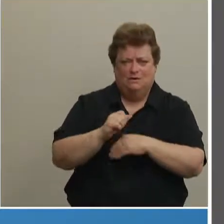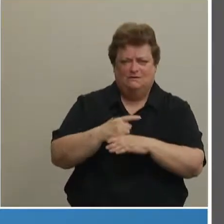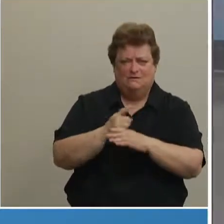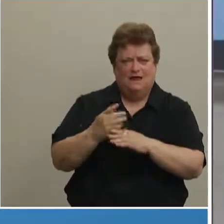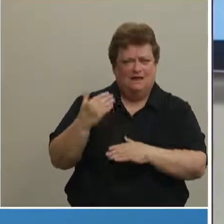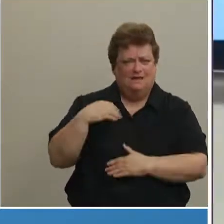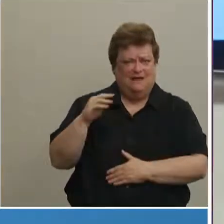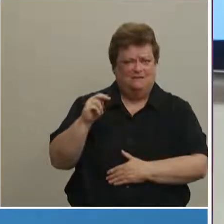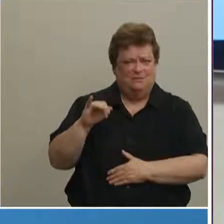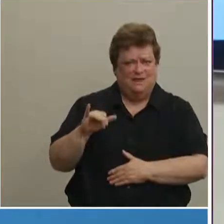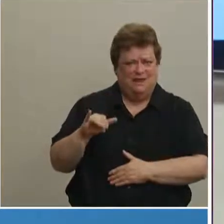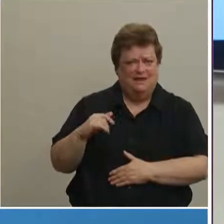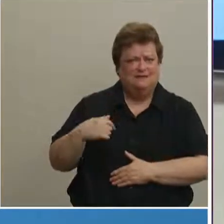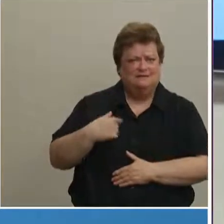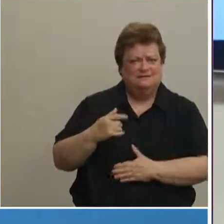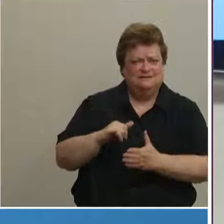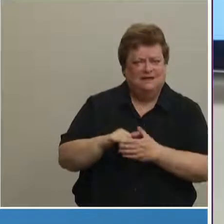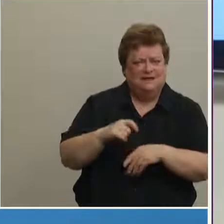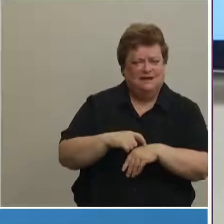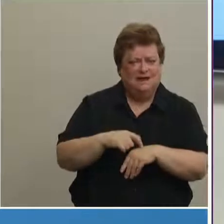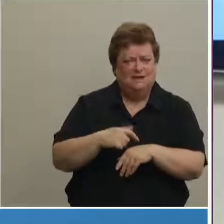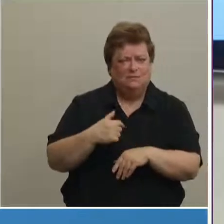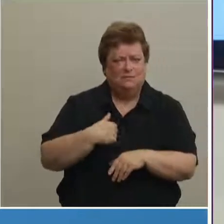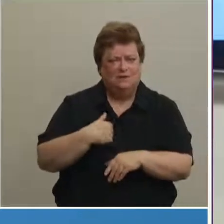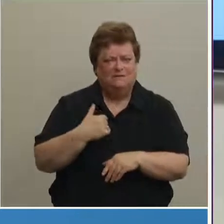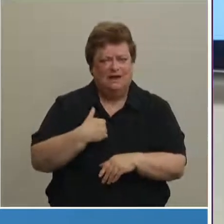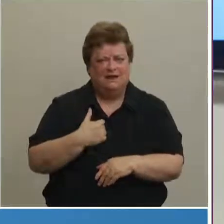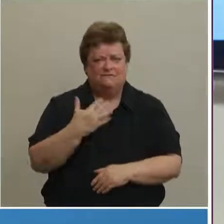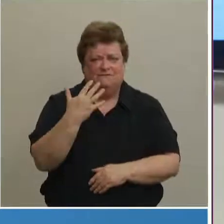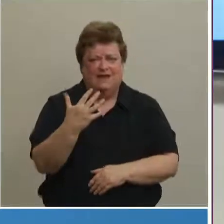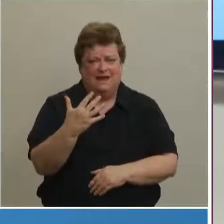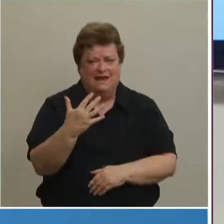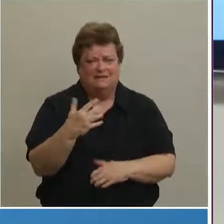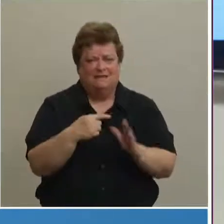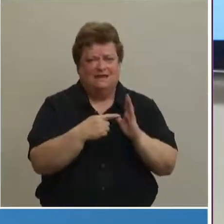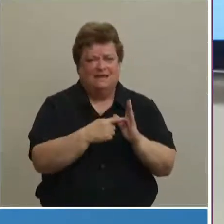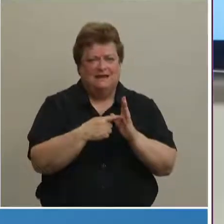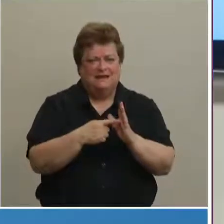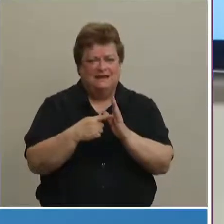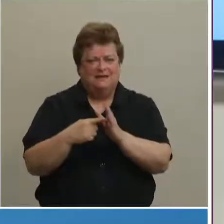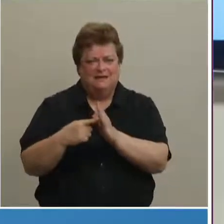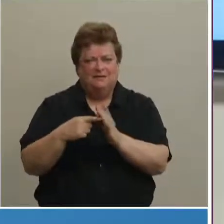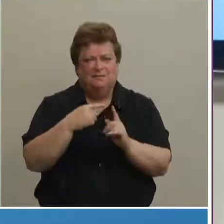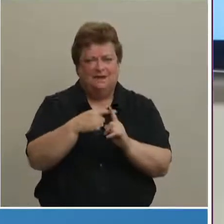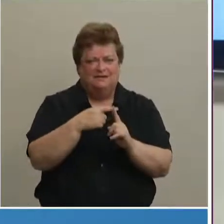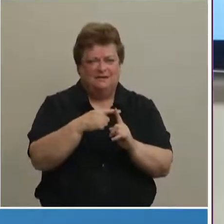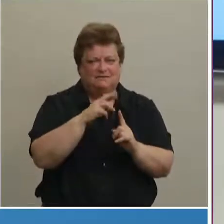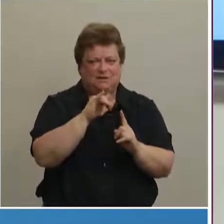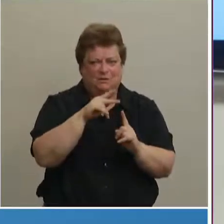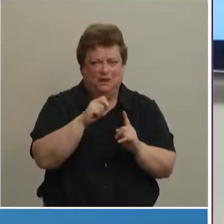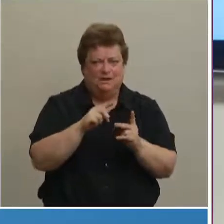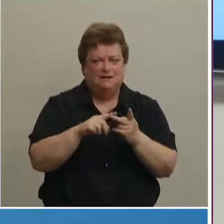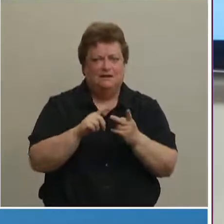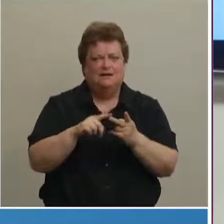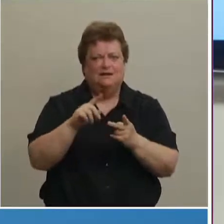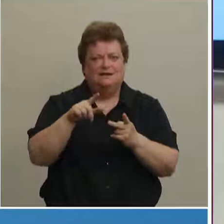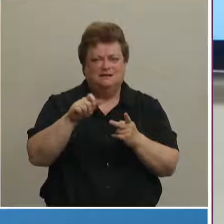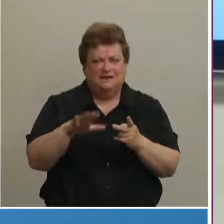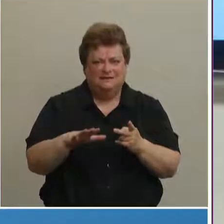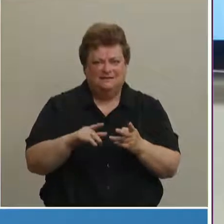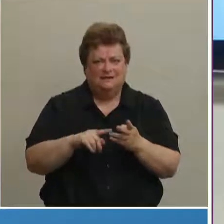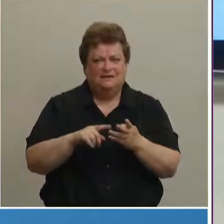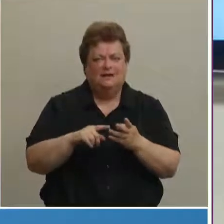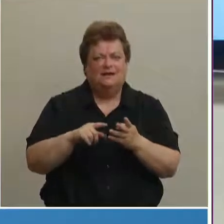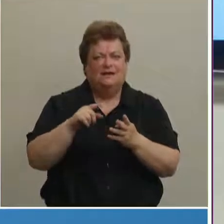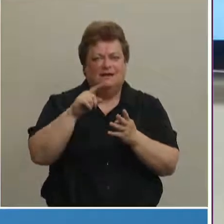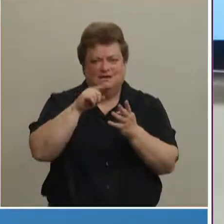and since that time we have had 5 primary indicators: positivity rate, cases, testing,